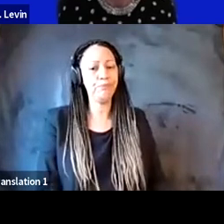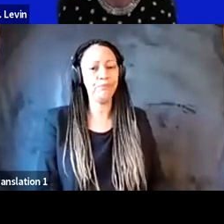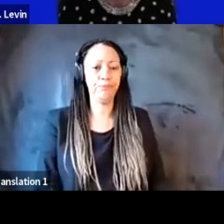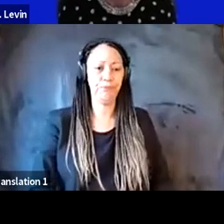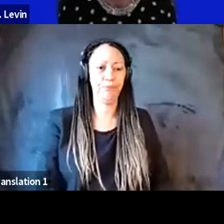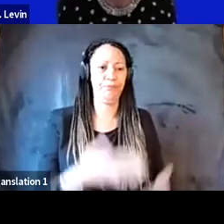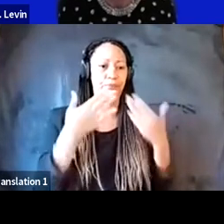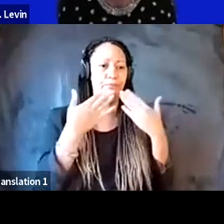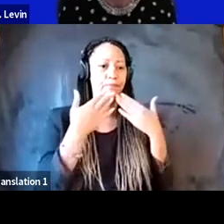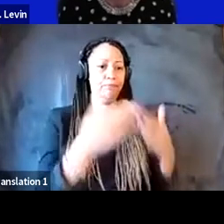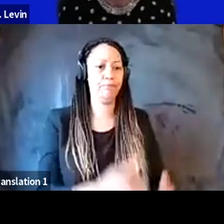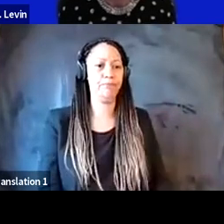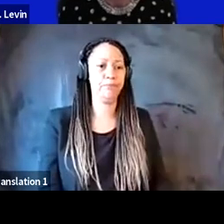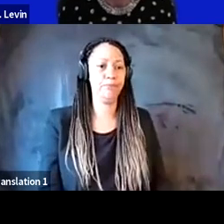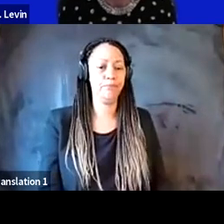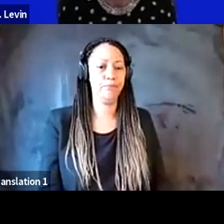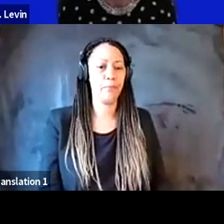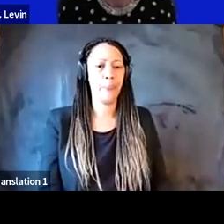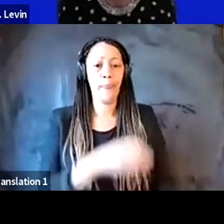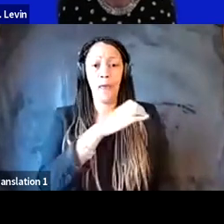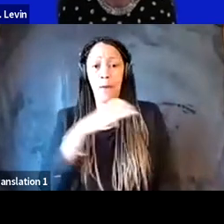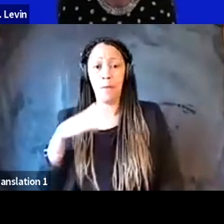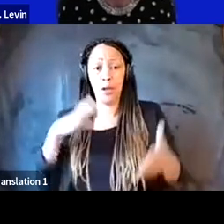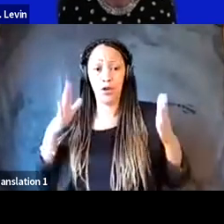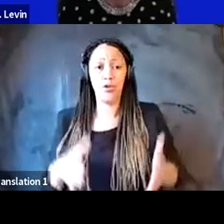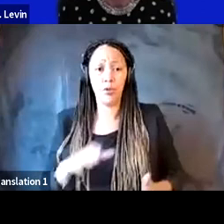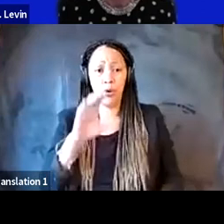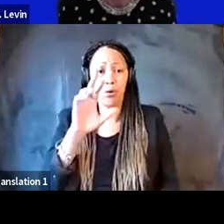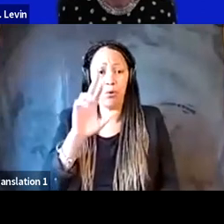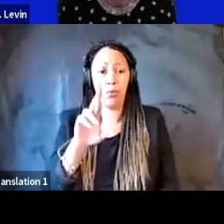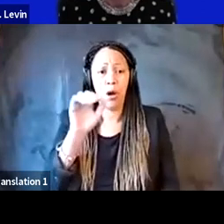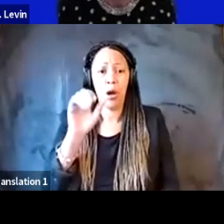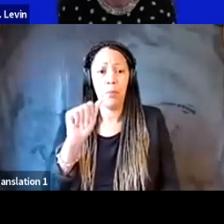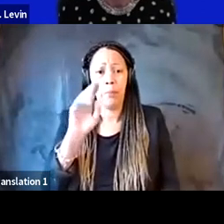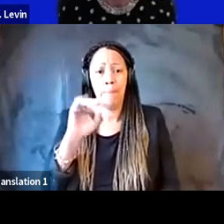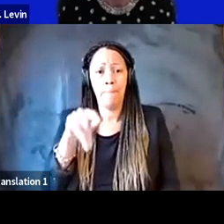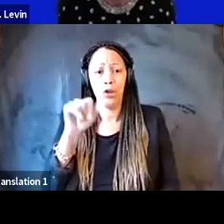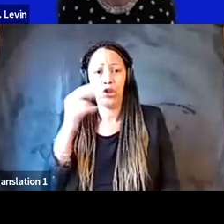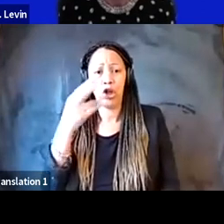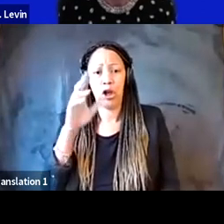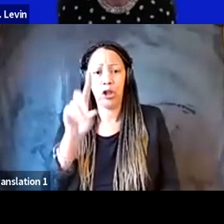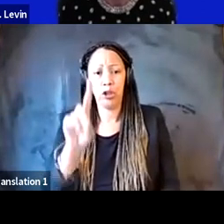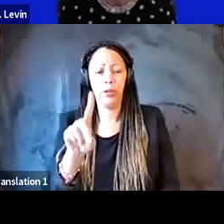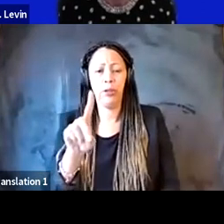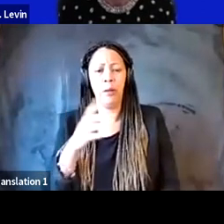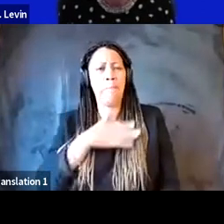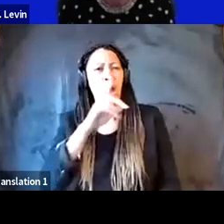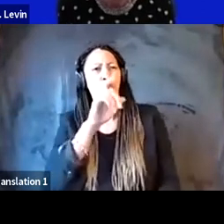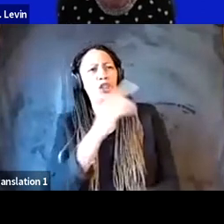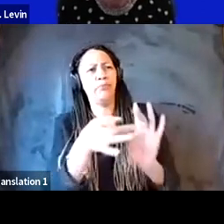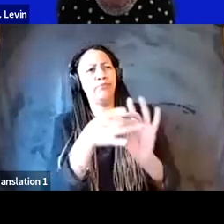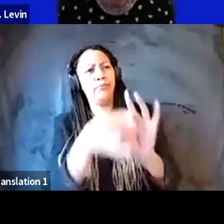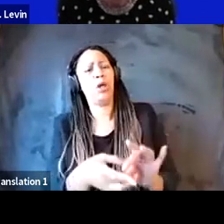Thank you. Thank you. Commissioner Rappershad. Yes, thank you, Vice Chair. My questions really pertain to the school. Can you,